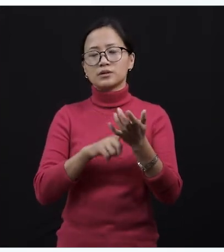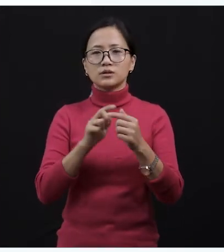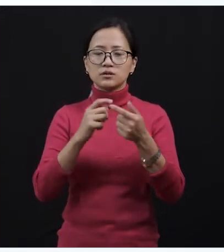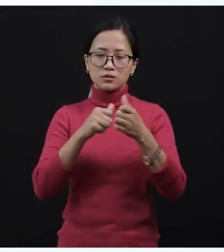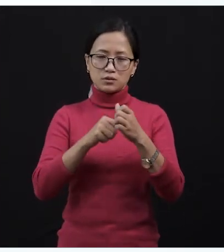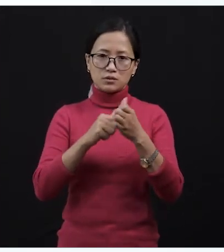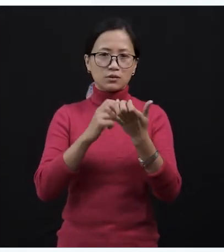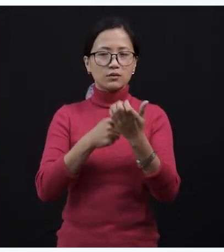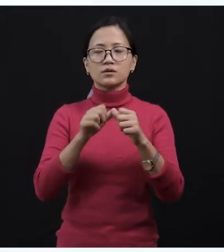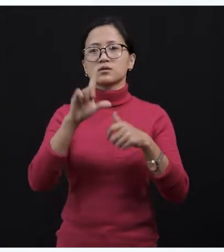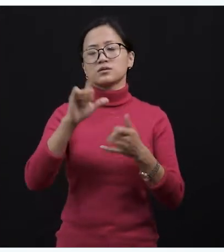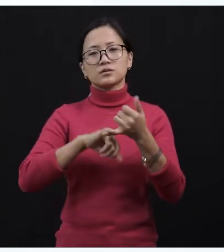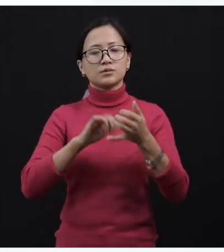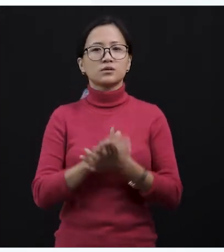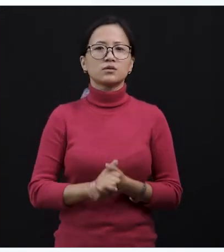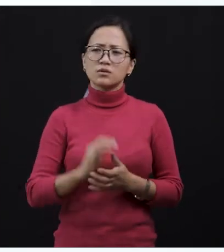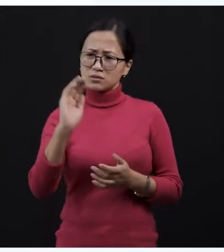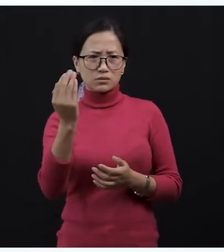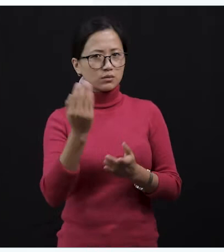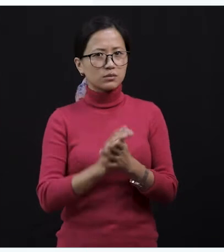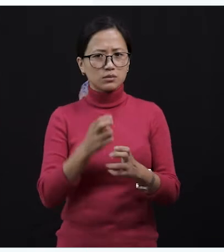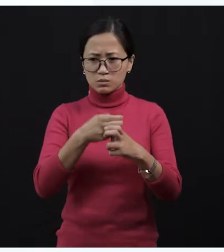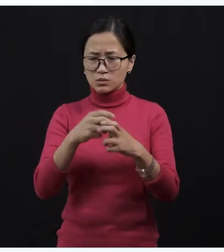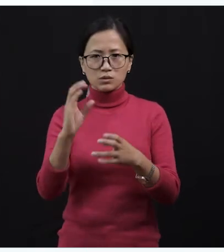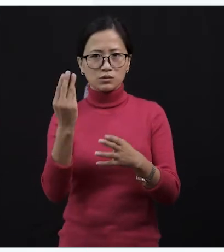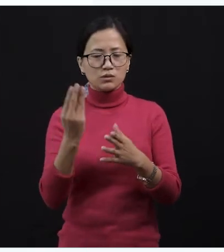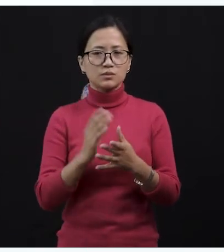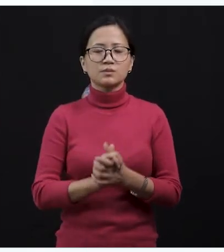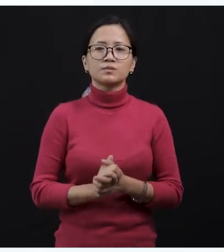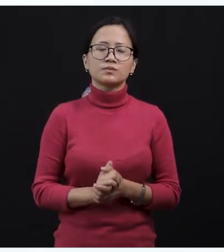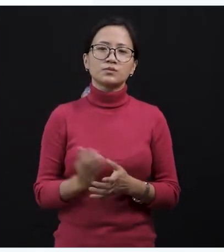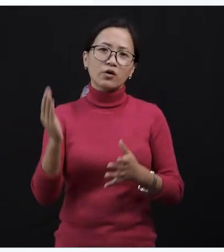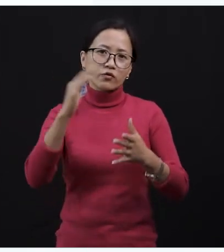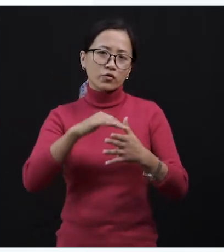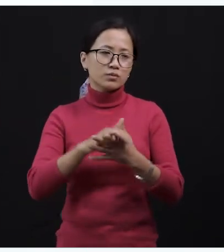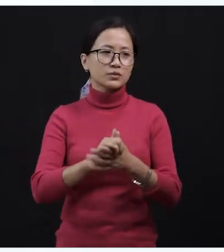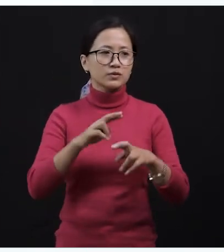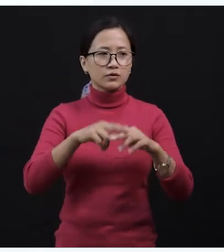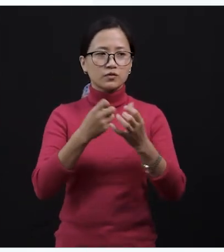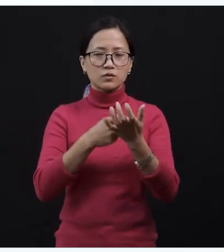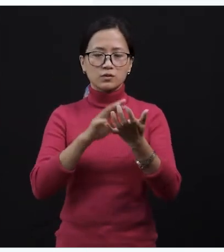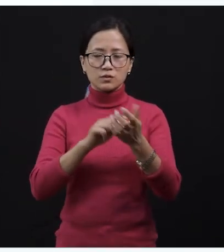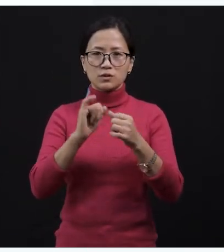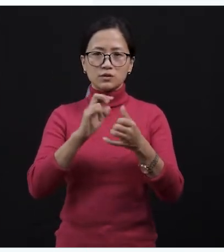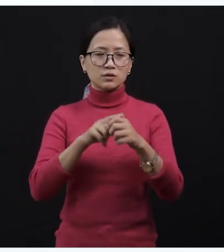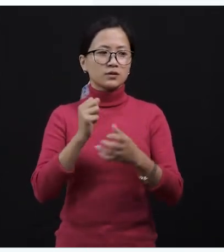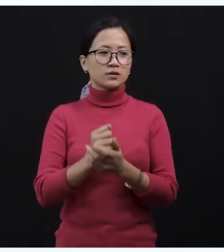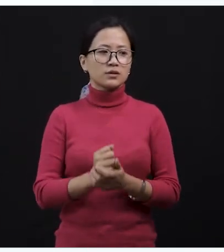forming minerals. Some rocks are formed from this mineral. An example are